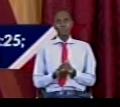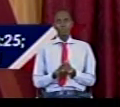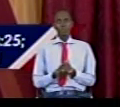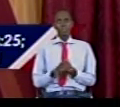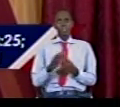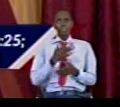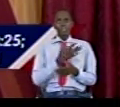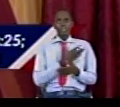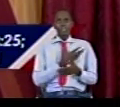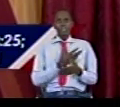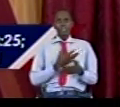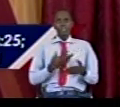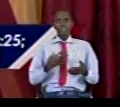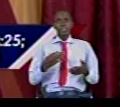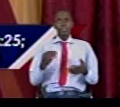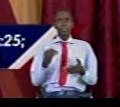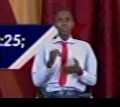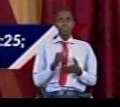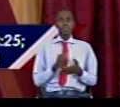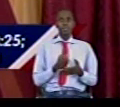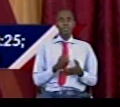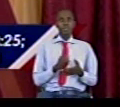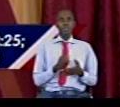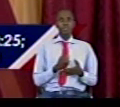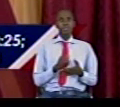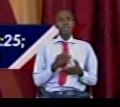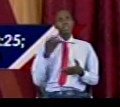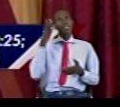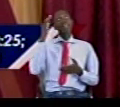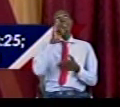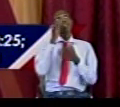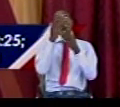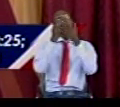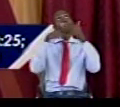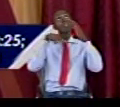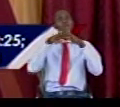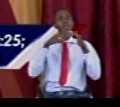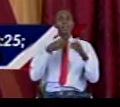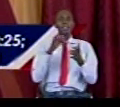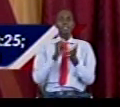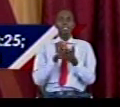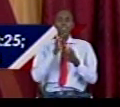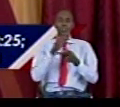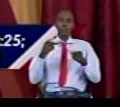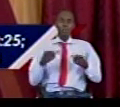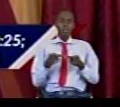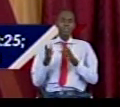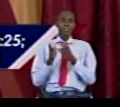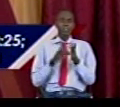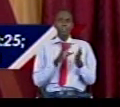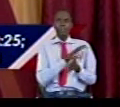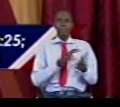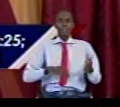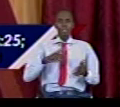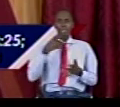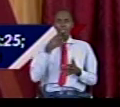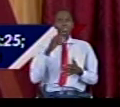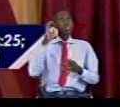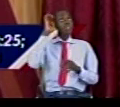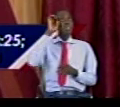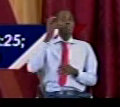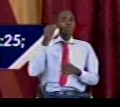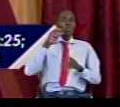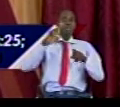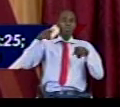of doubt in any heart. There is heaven, and that is the place Jesus Christ said he was going. Jeremiah